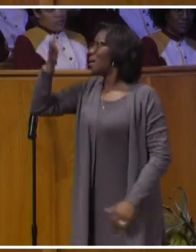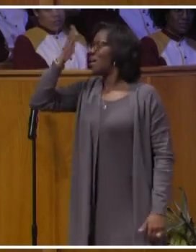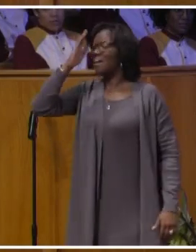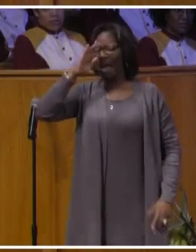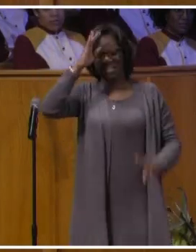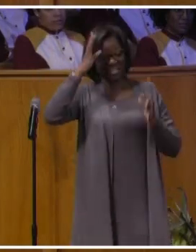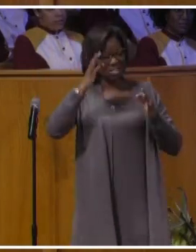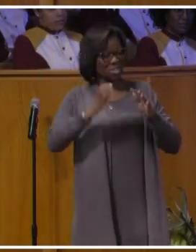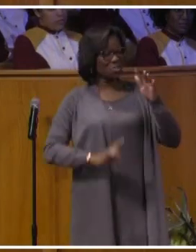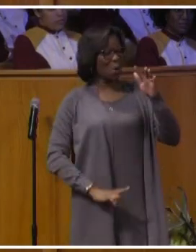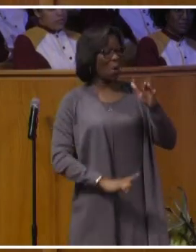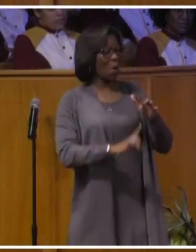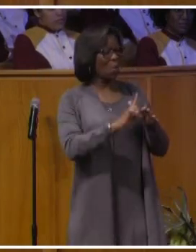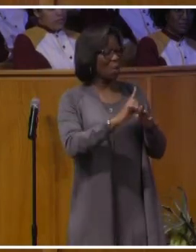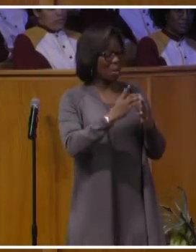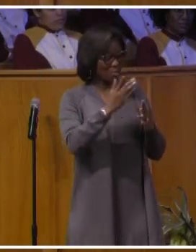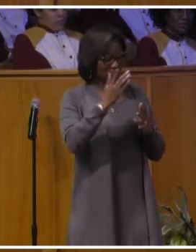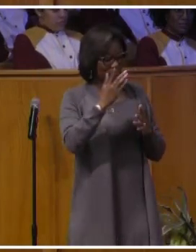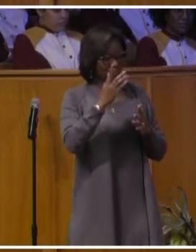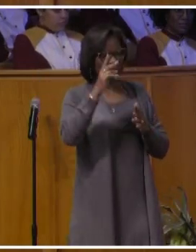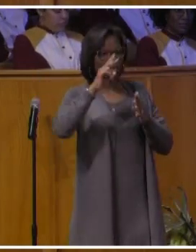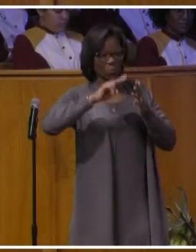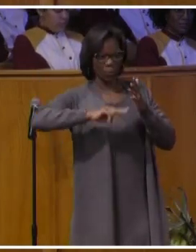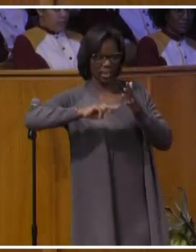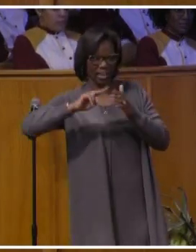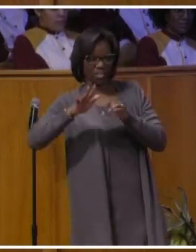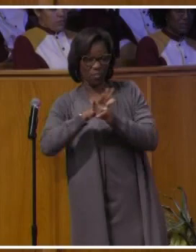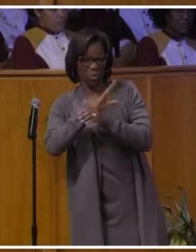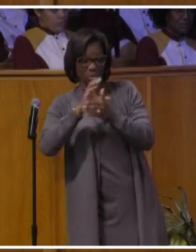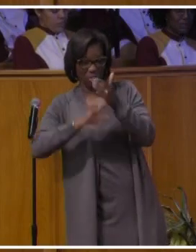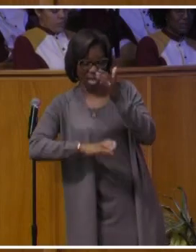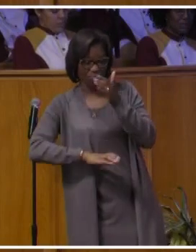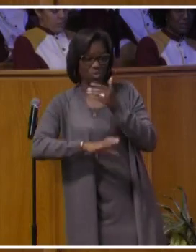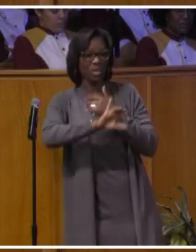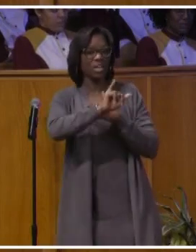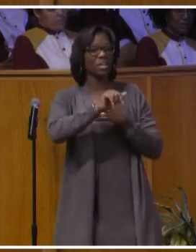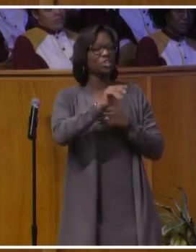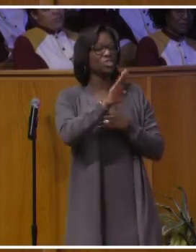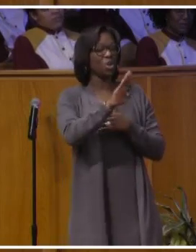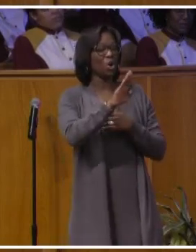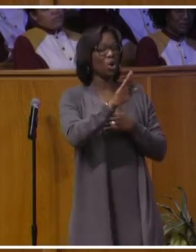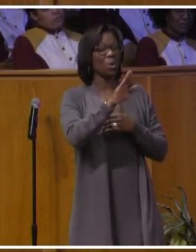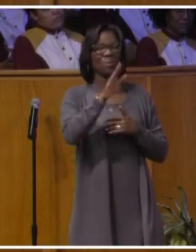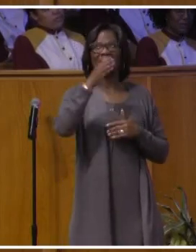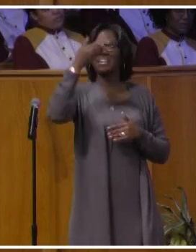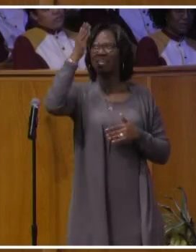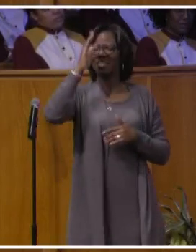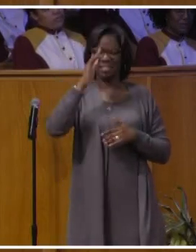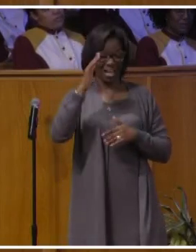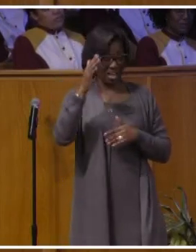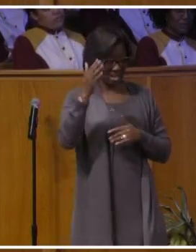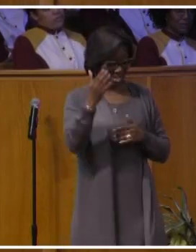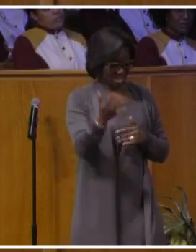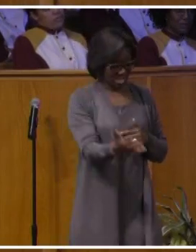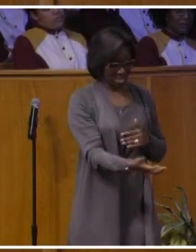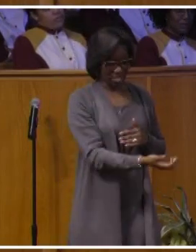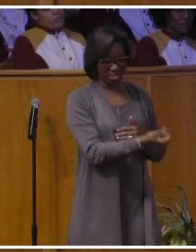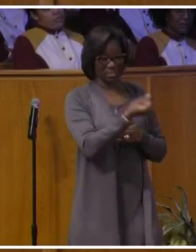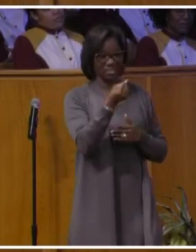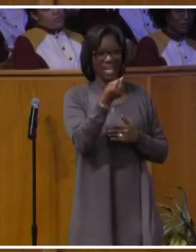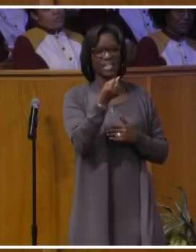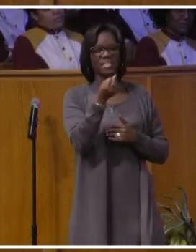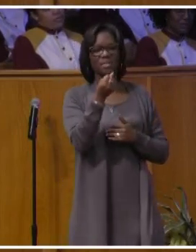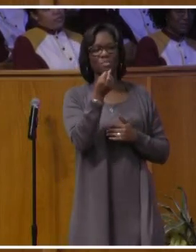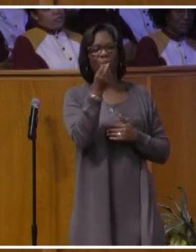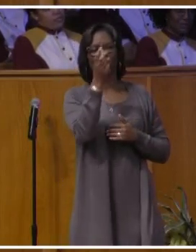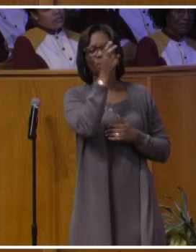up, and watch what God does. You read the end of the book of Job. God takes Job on a cosmic field